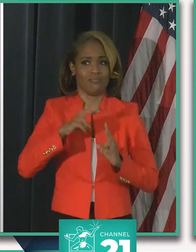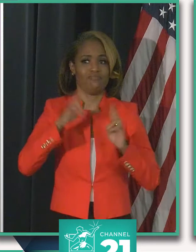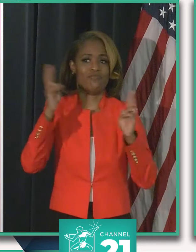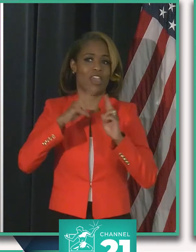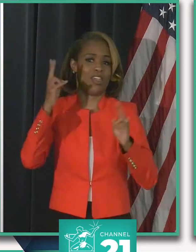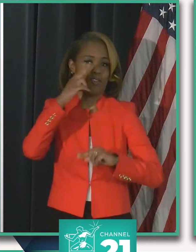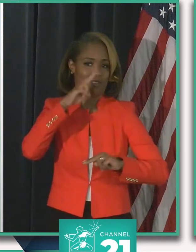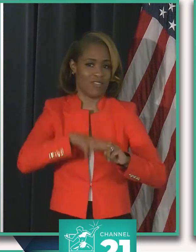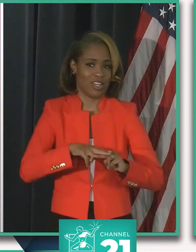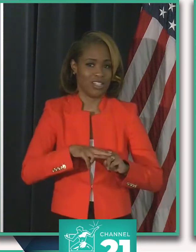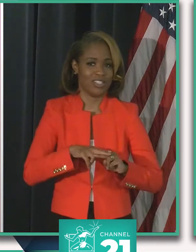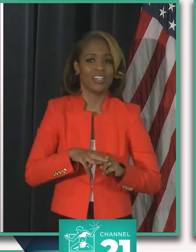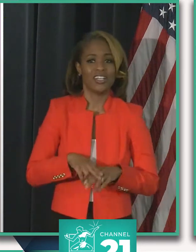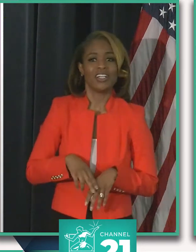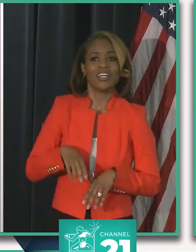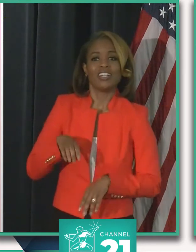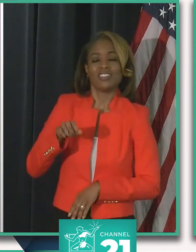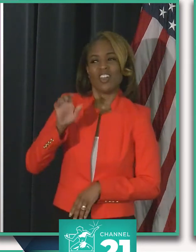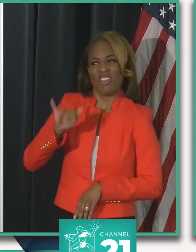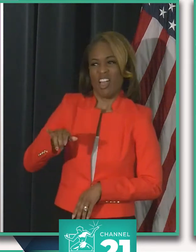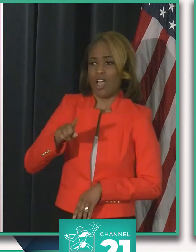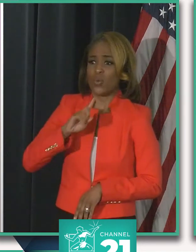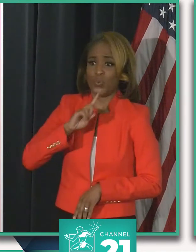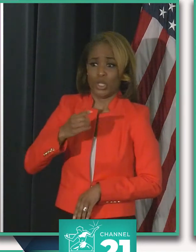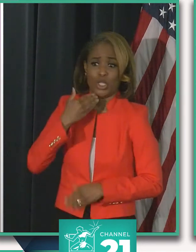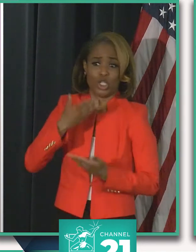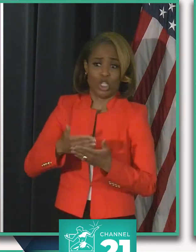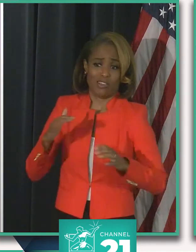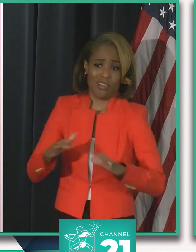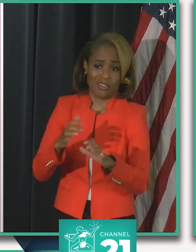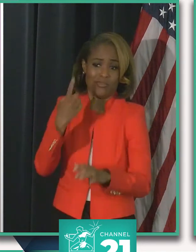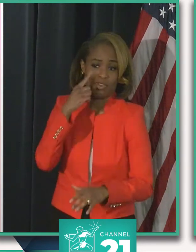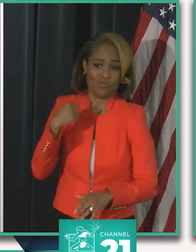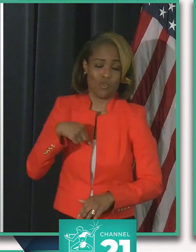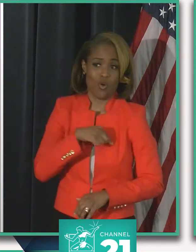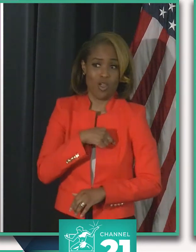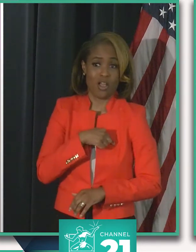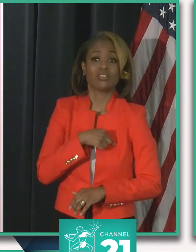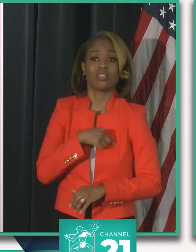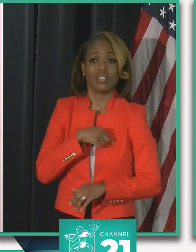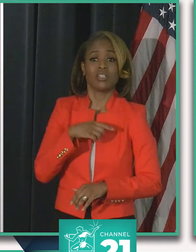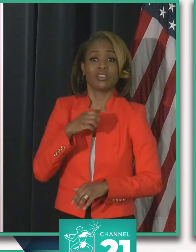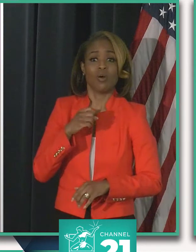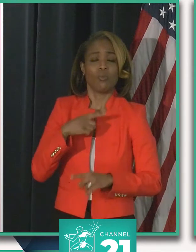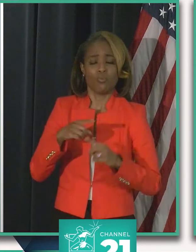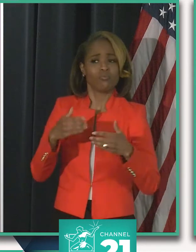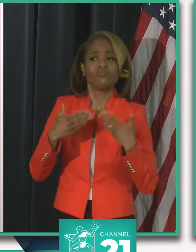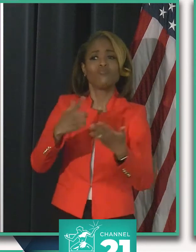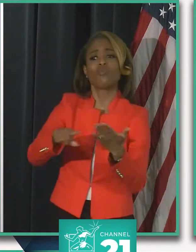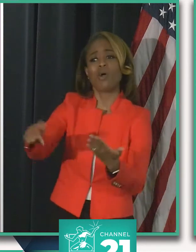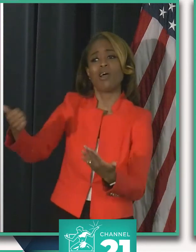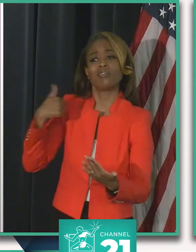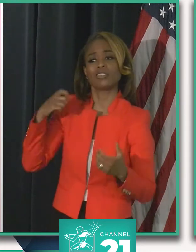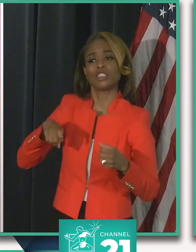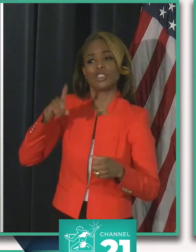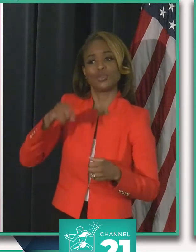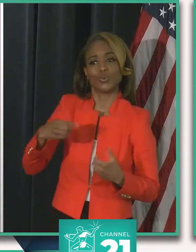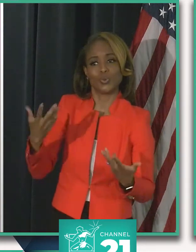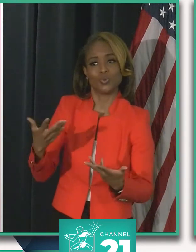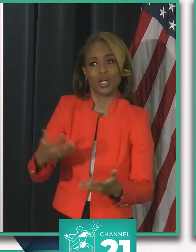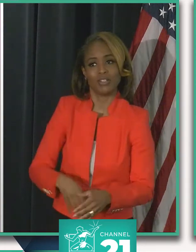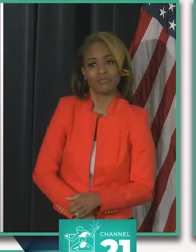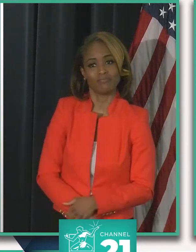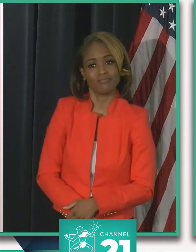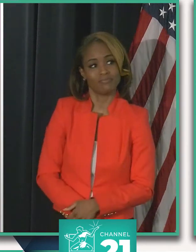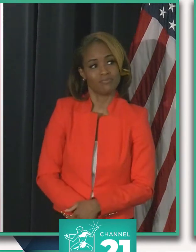Lexington. Okay, was it fun? Yeah, very fun. Okay. That is a really good activity for us to do. Go ahead, you're on a roll. What else should I be doing?